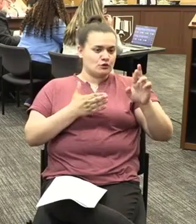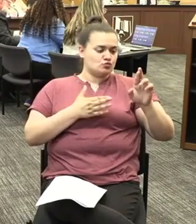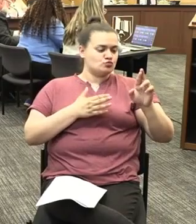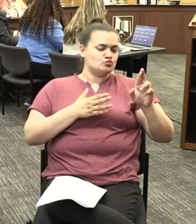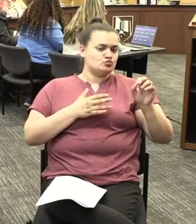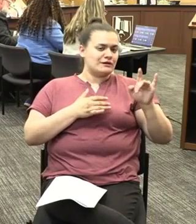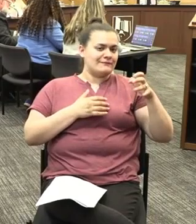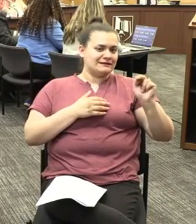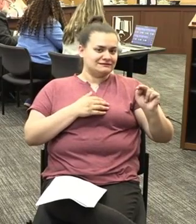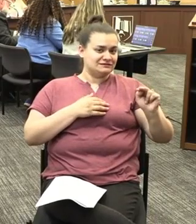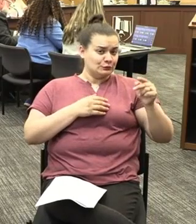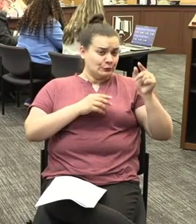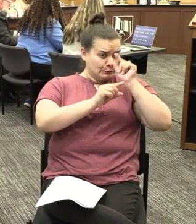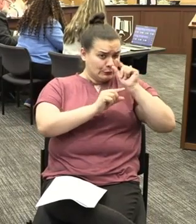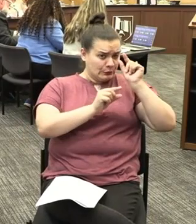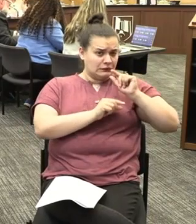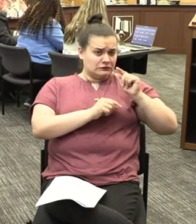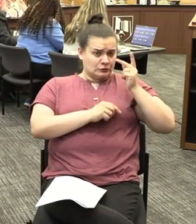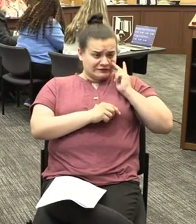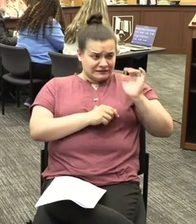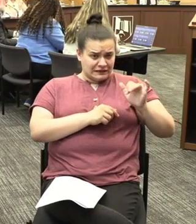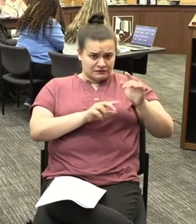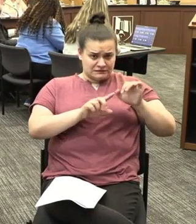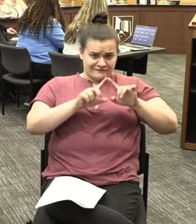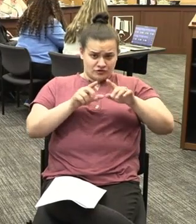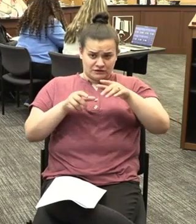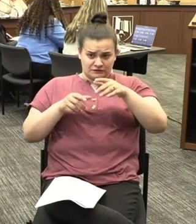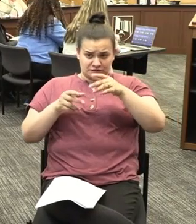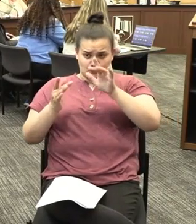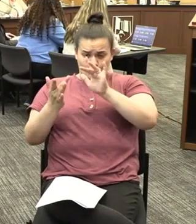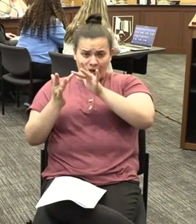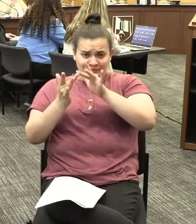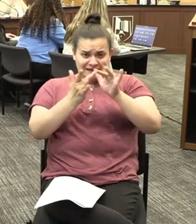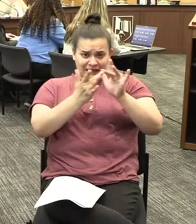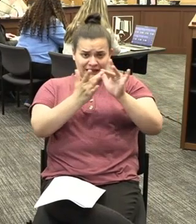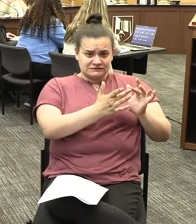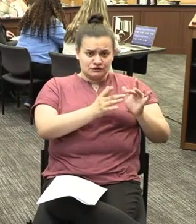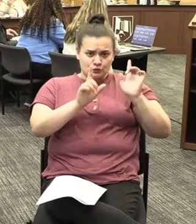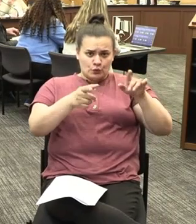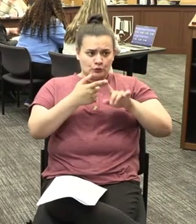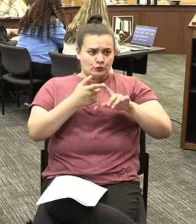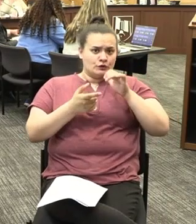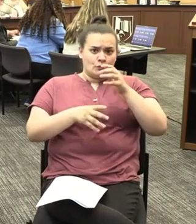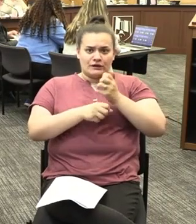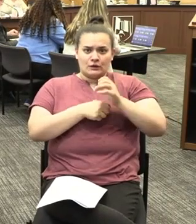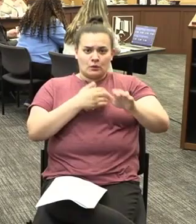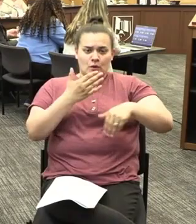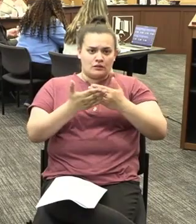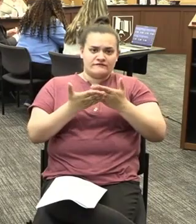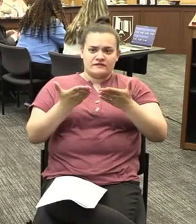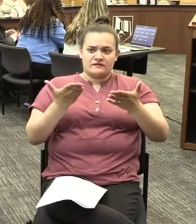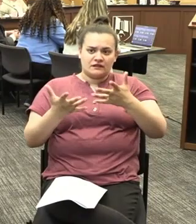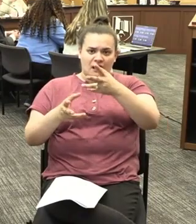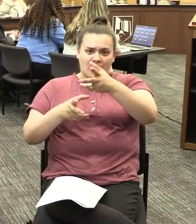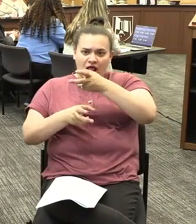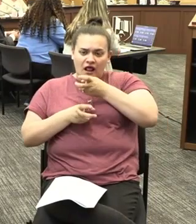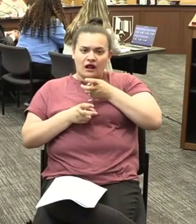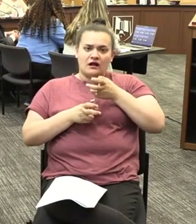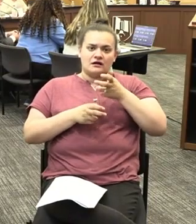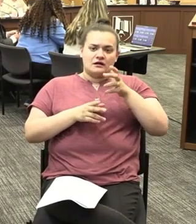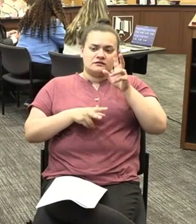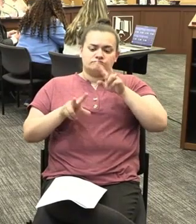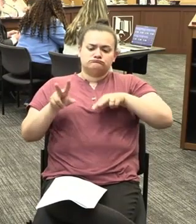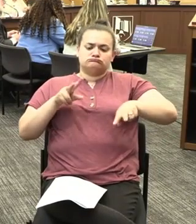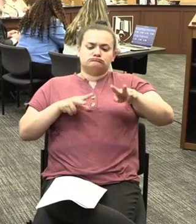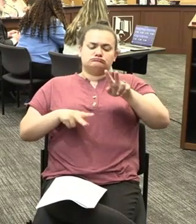Google. Are we seeing, because I know they have different sites now that you can go to that don't get all the, algorithms that bring you in and they start scoping everything out on